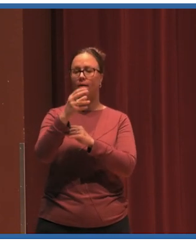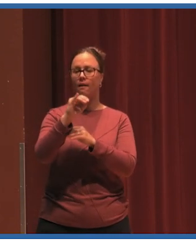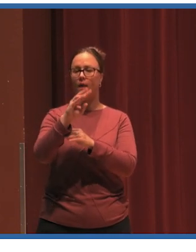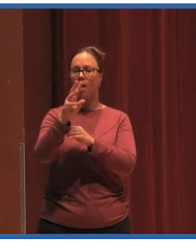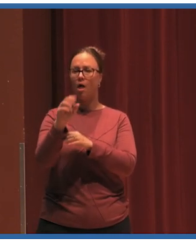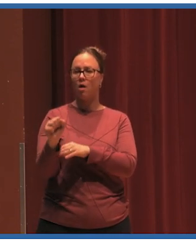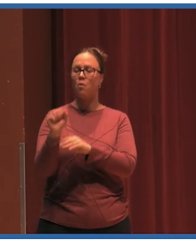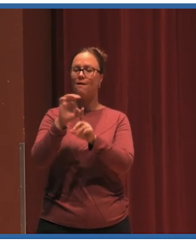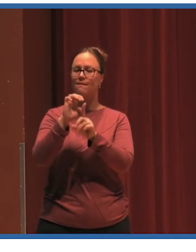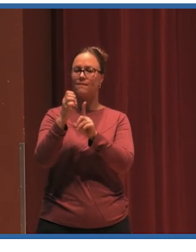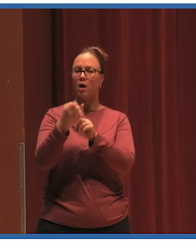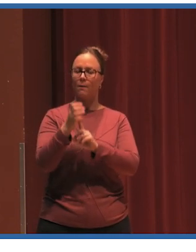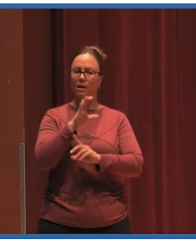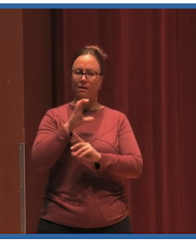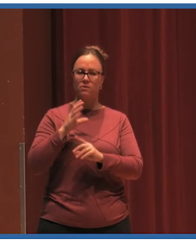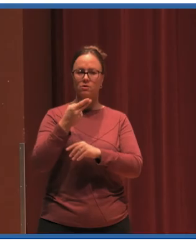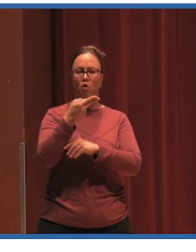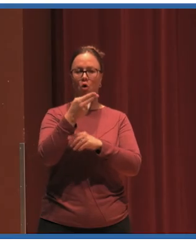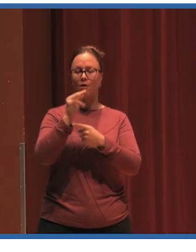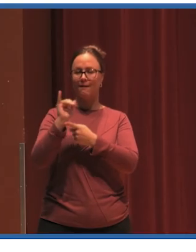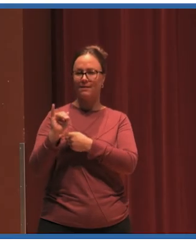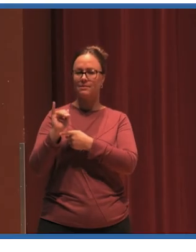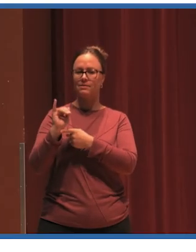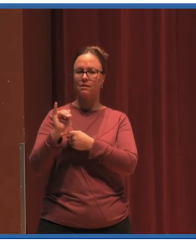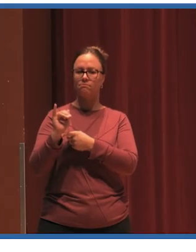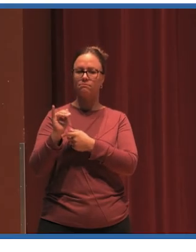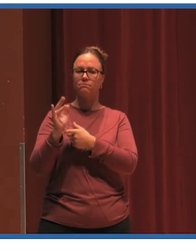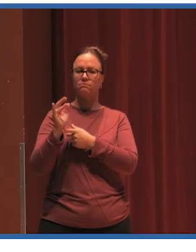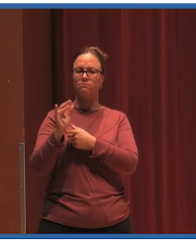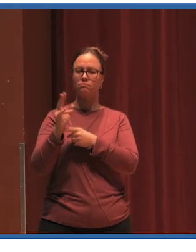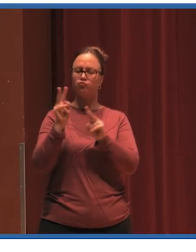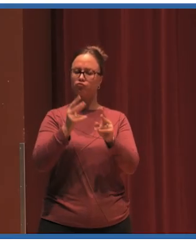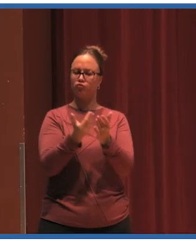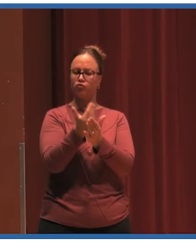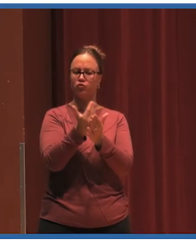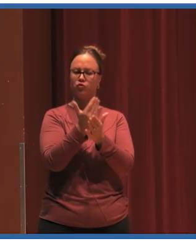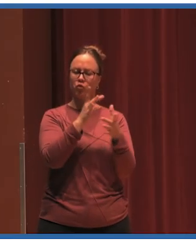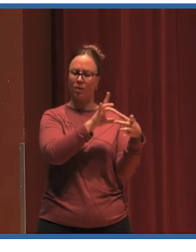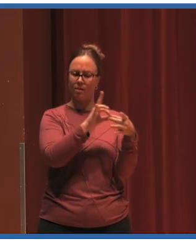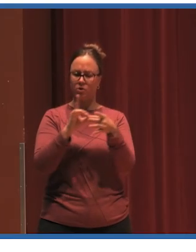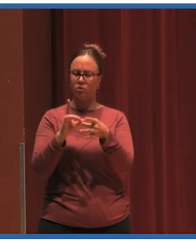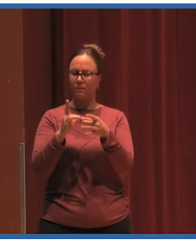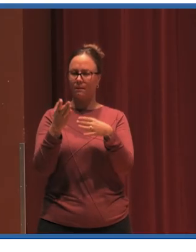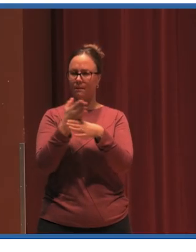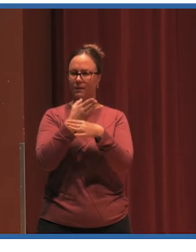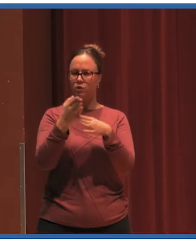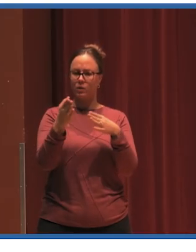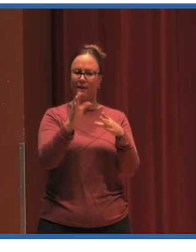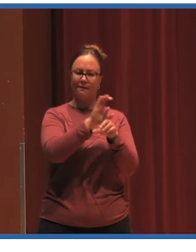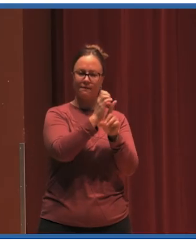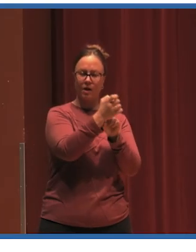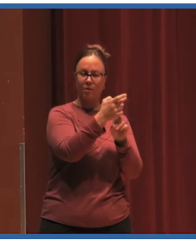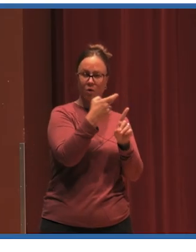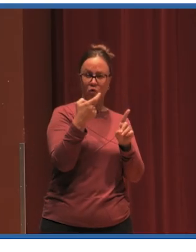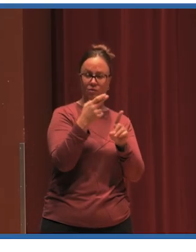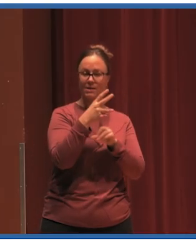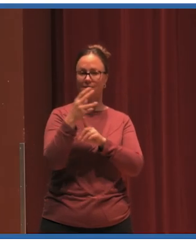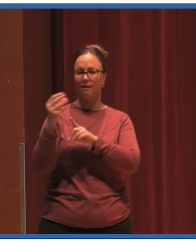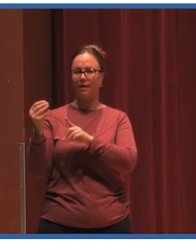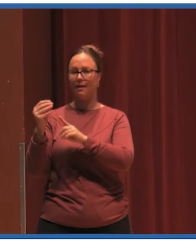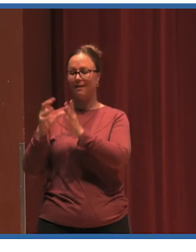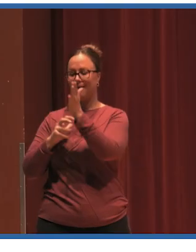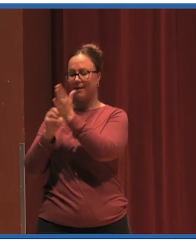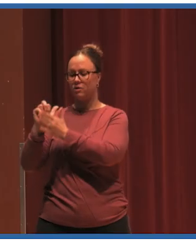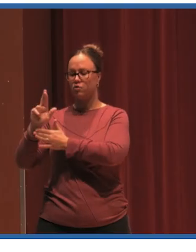Council and the Harkin Institute are exploring the relationship between environmental risk factors and cancer rates in Iowa. And we'll